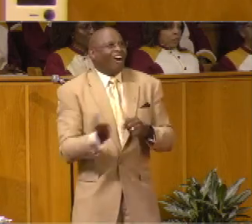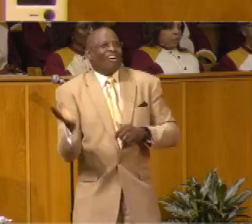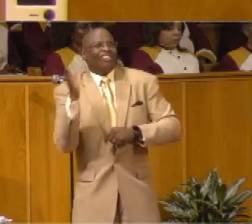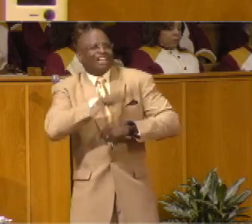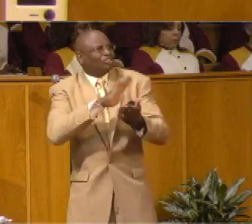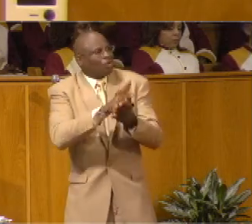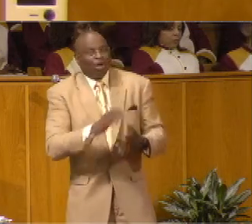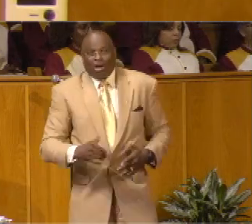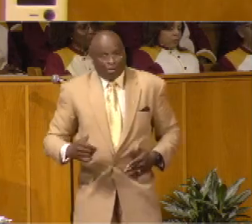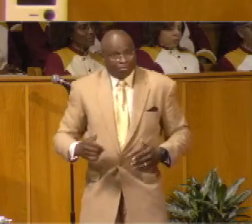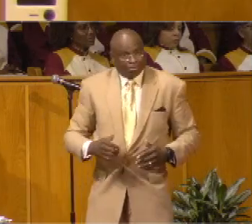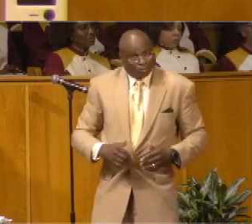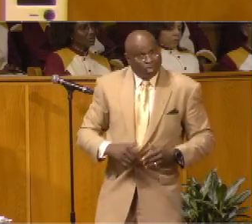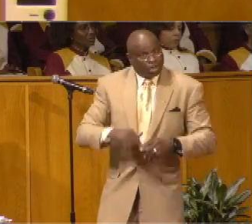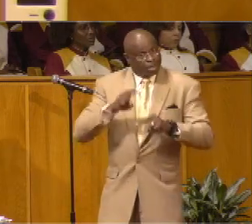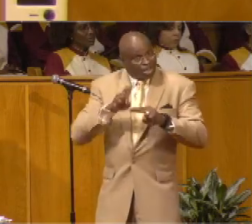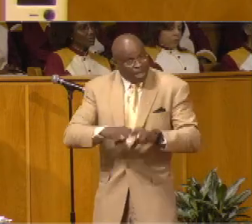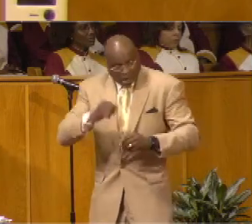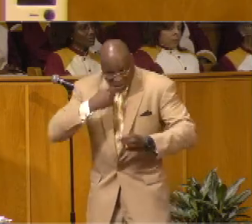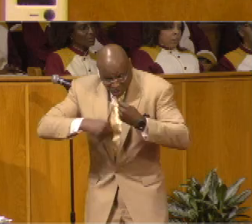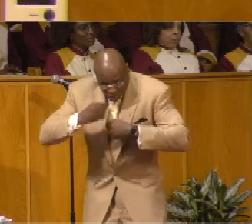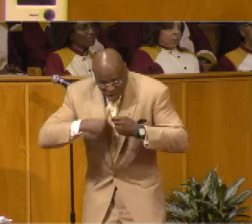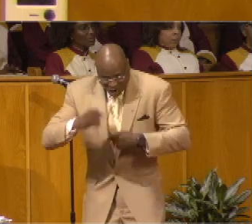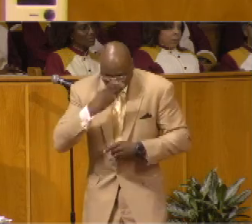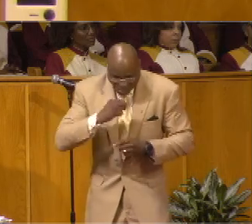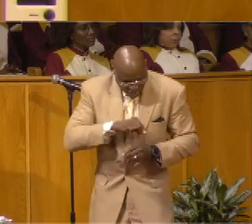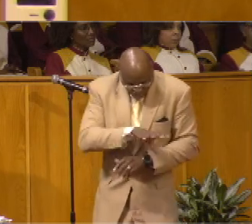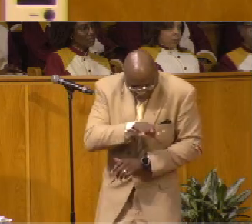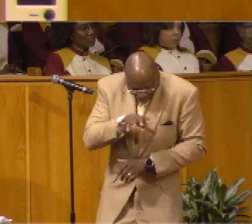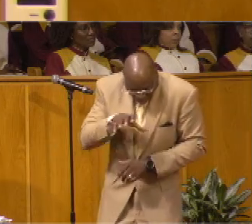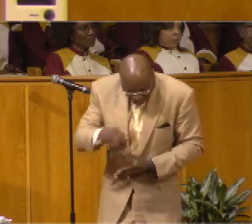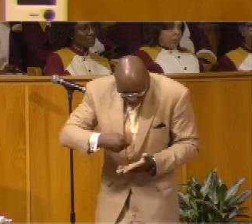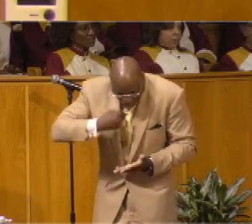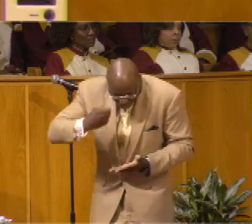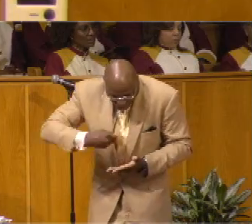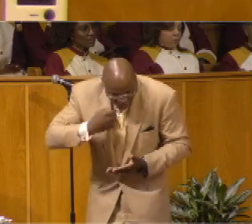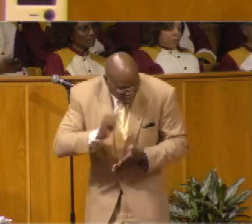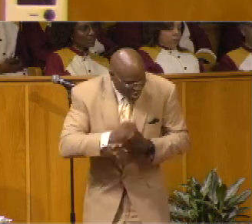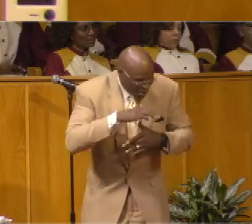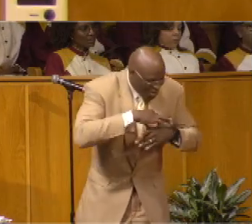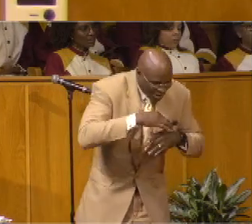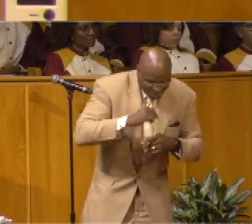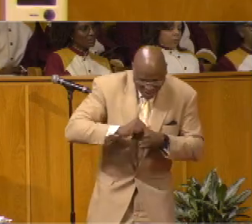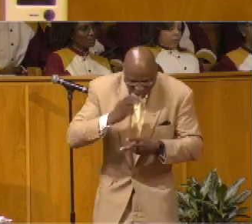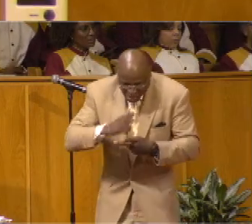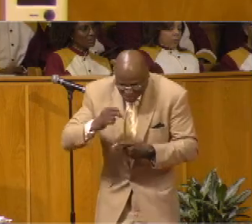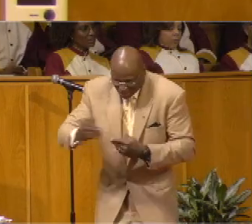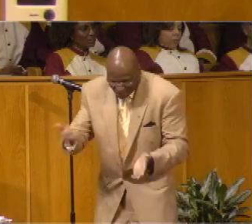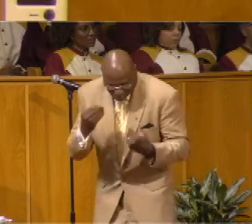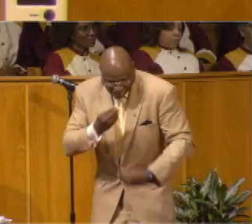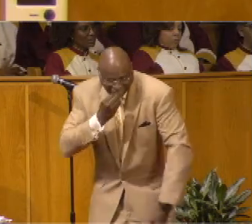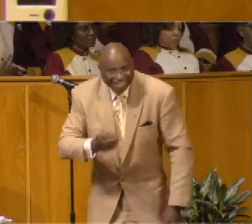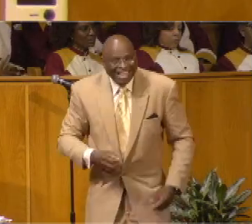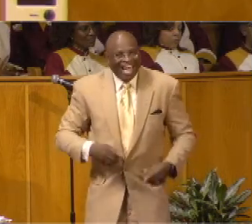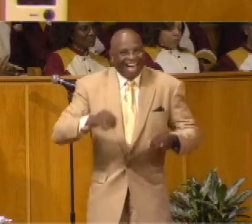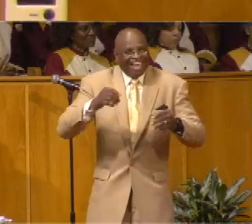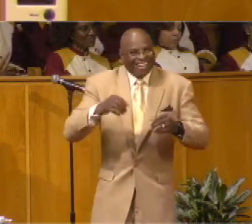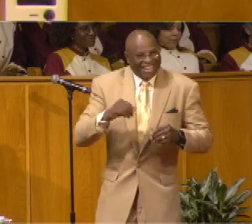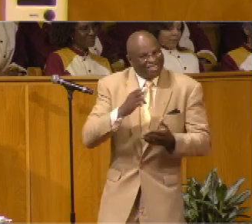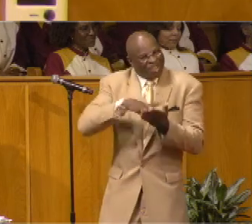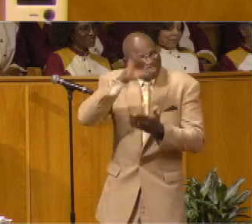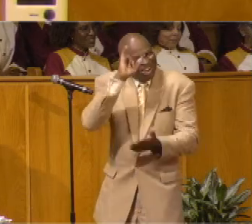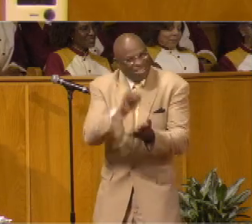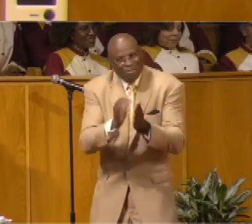school. When you sit down to eat, learn to pray to the Holy Spirit. Good bread, good meat, good Holy Spirit, let's eat. You've got to learn